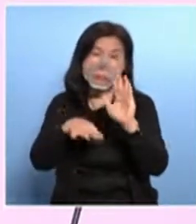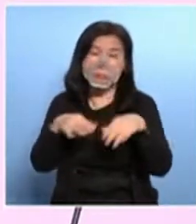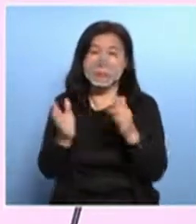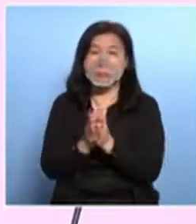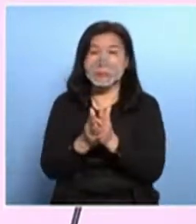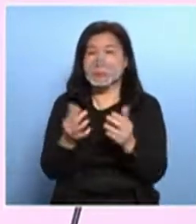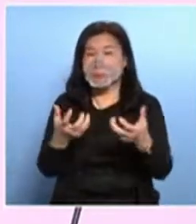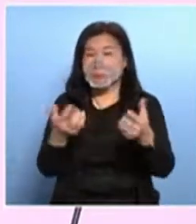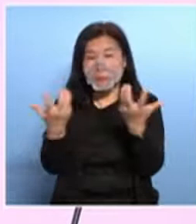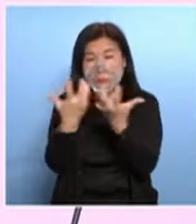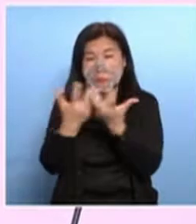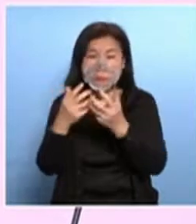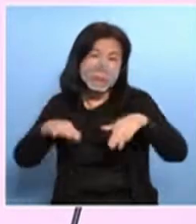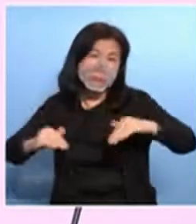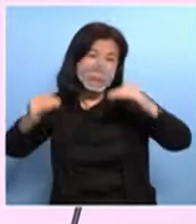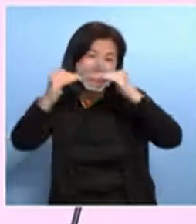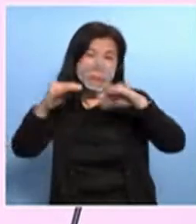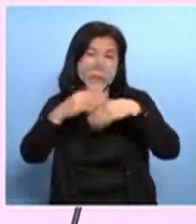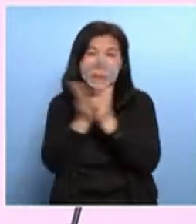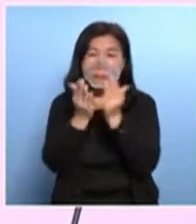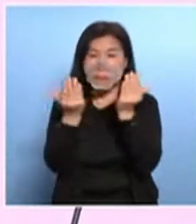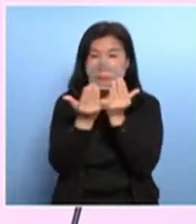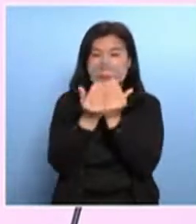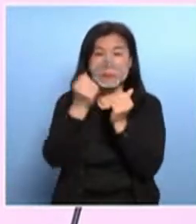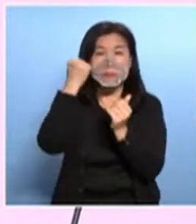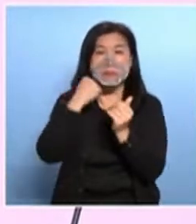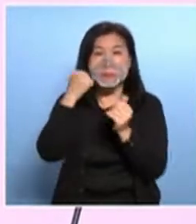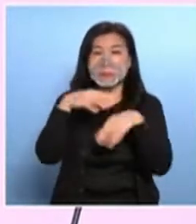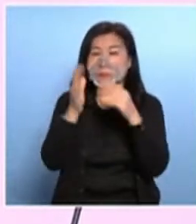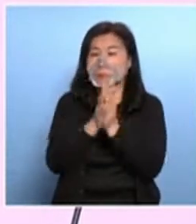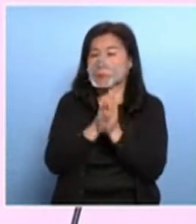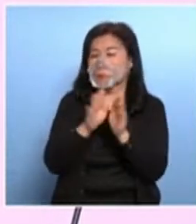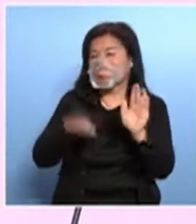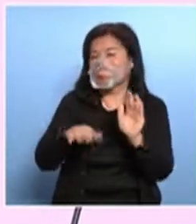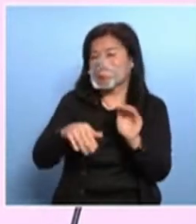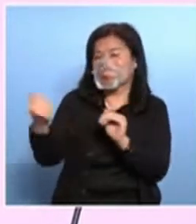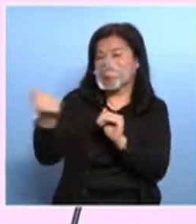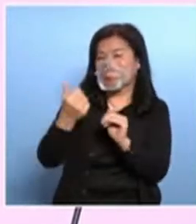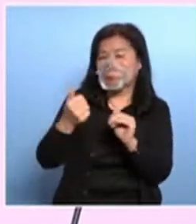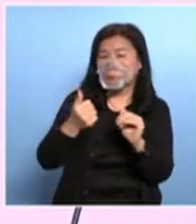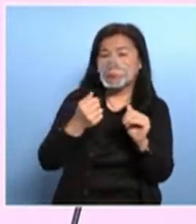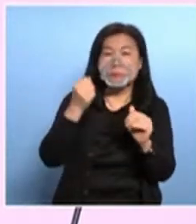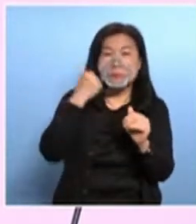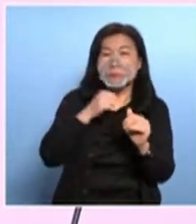significantly lower than those of the older generation with similar educational attainment,